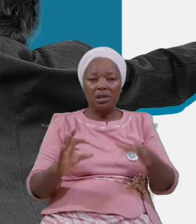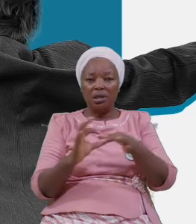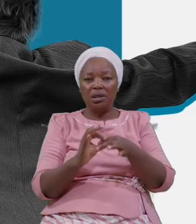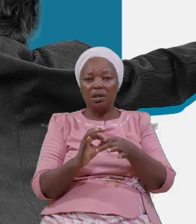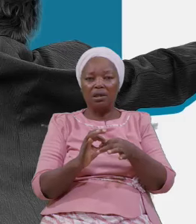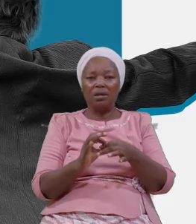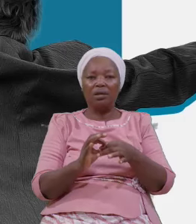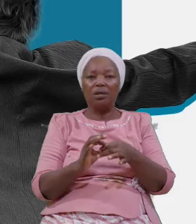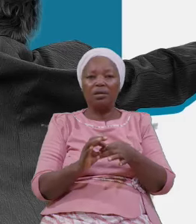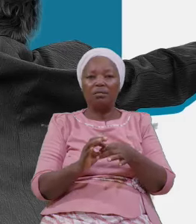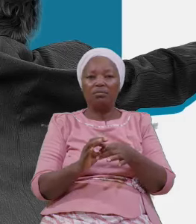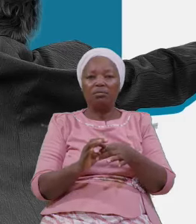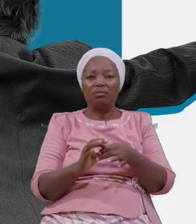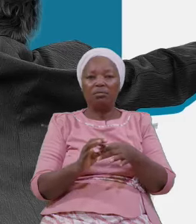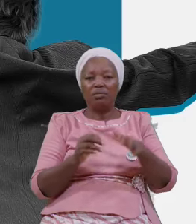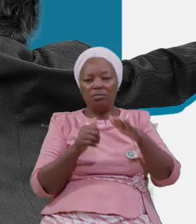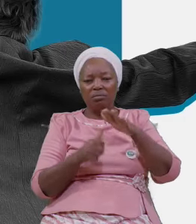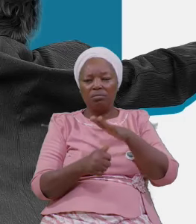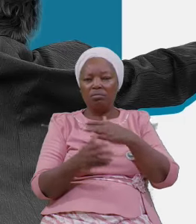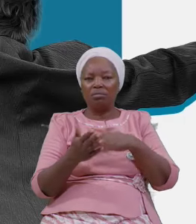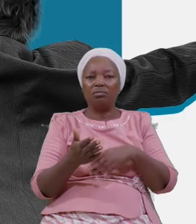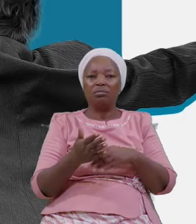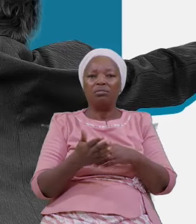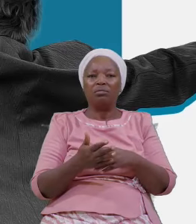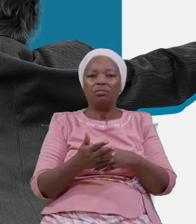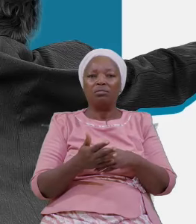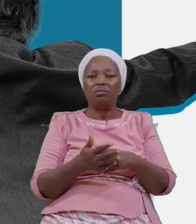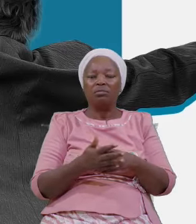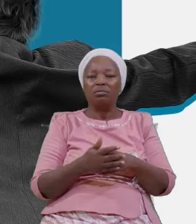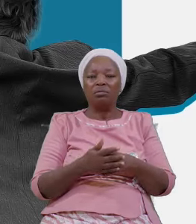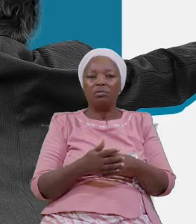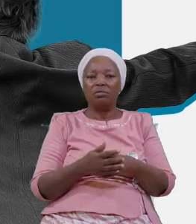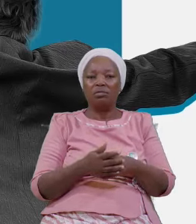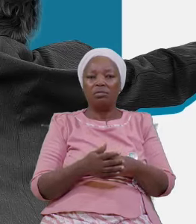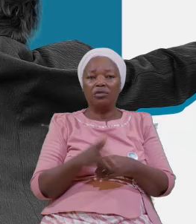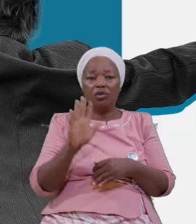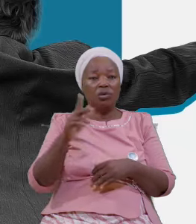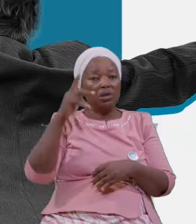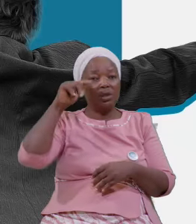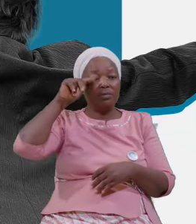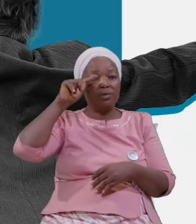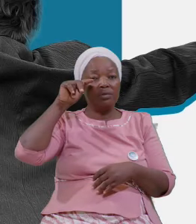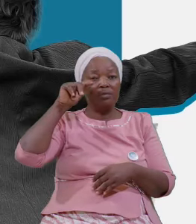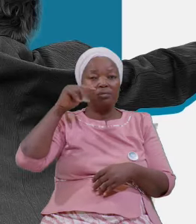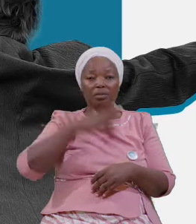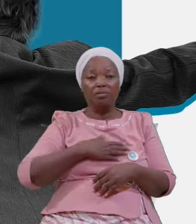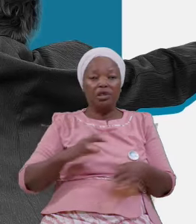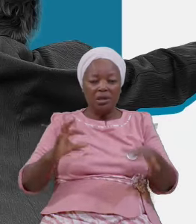below the system you are using. Click that link